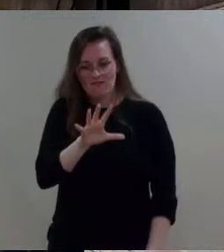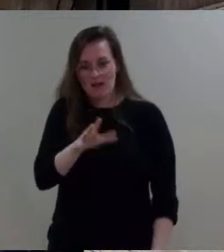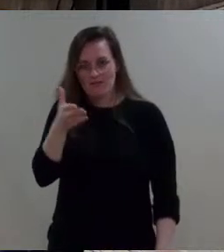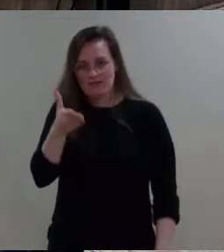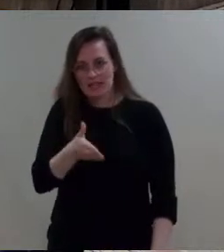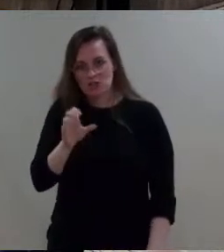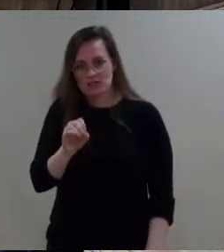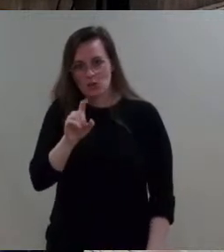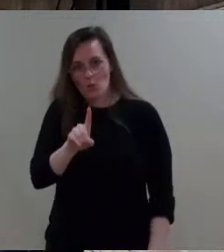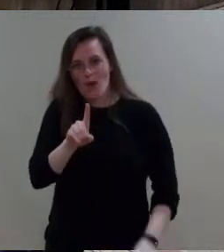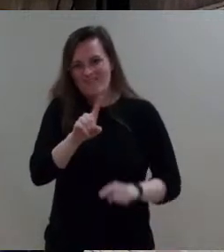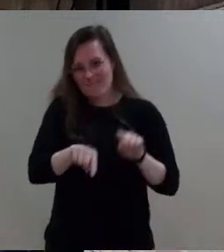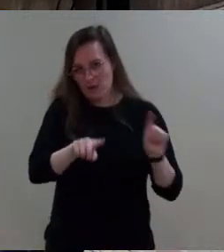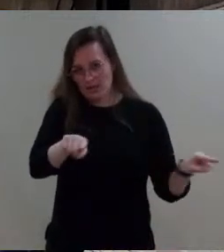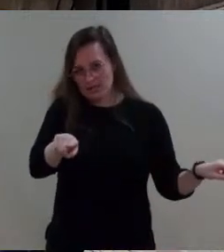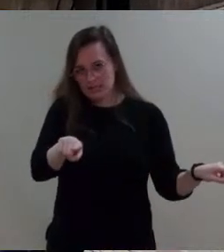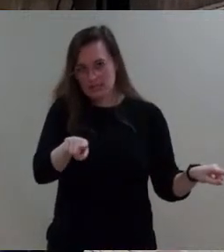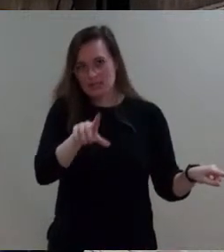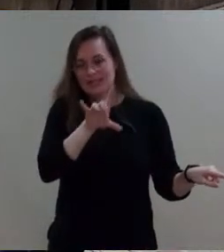0055-01, various at